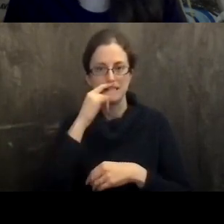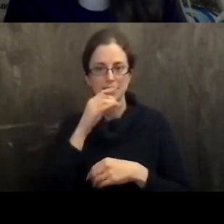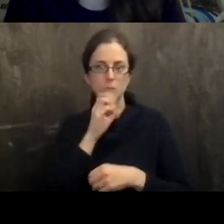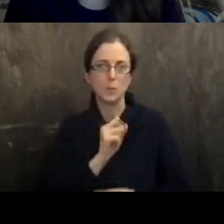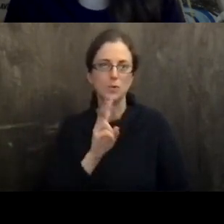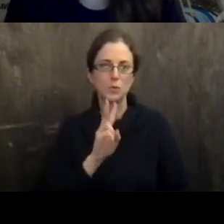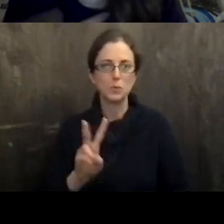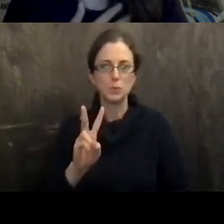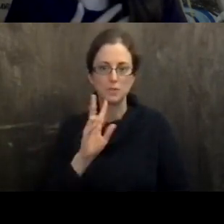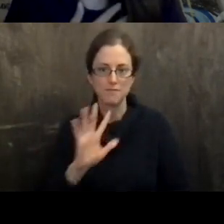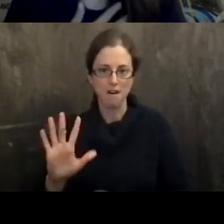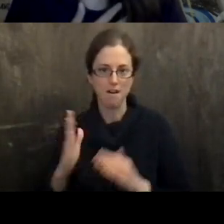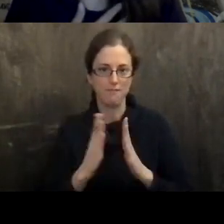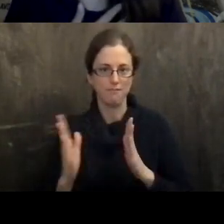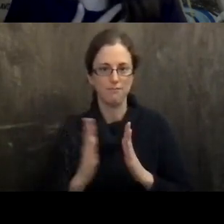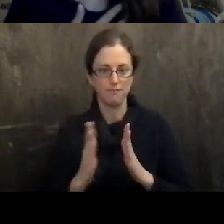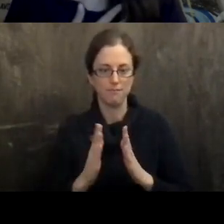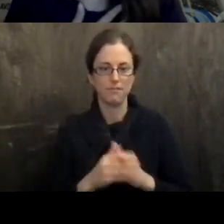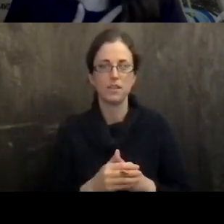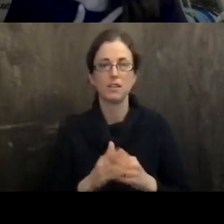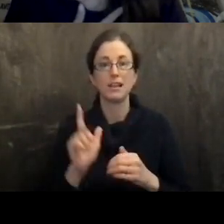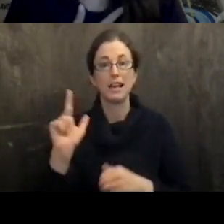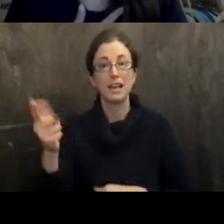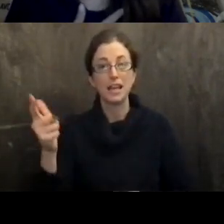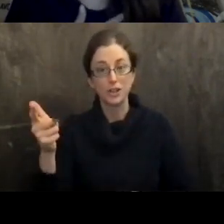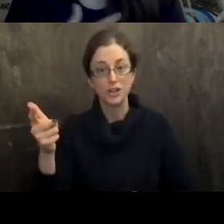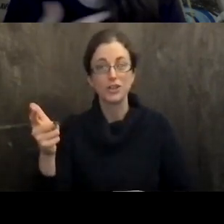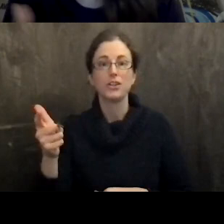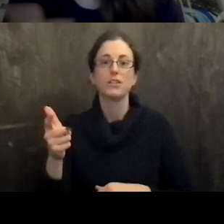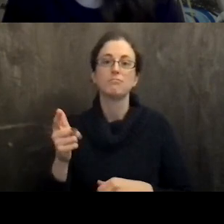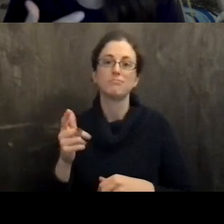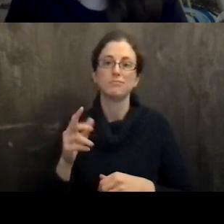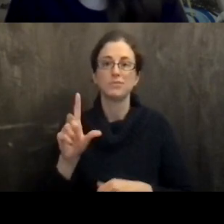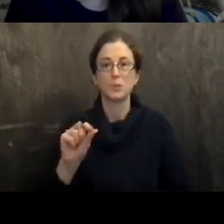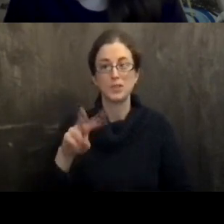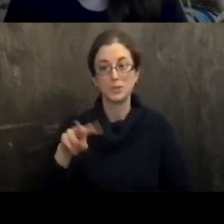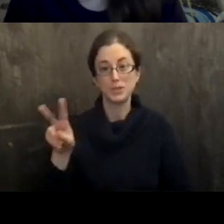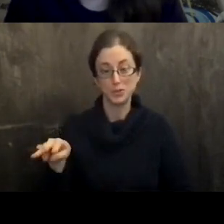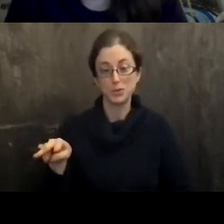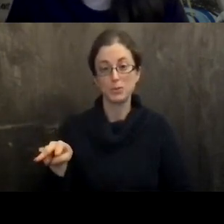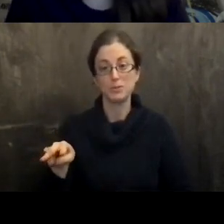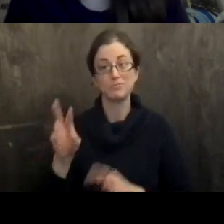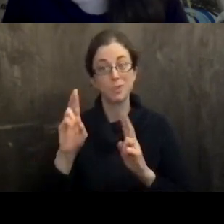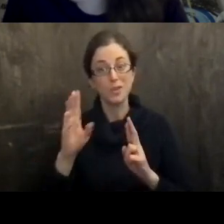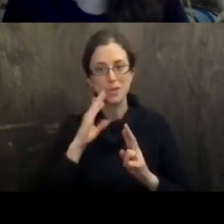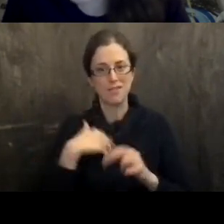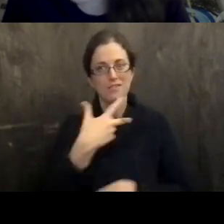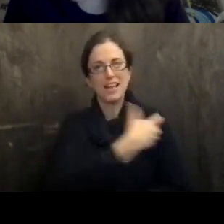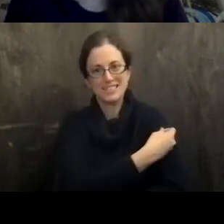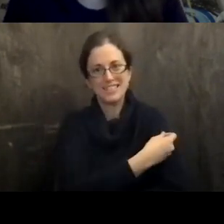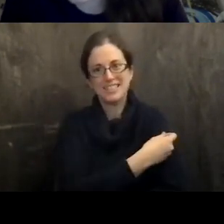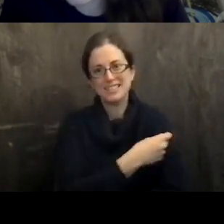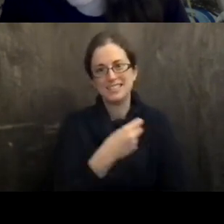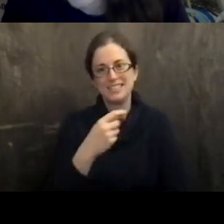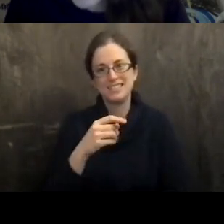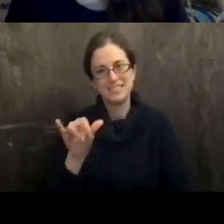have a vaccine for kids as old as my baby, who are 6 months to 2 years of age. That time cannot come